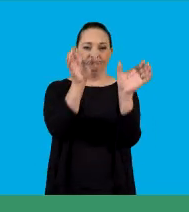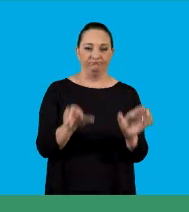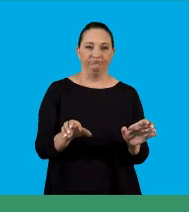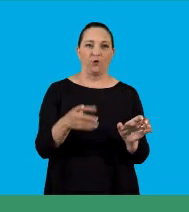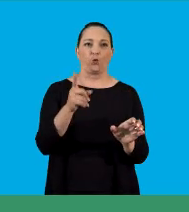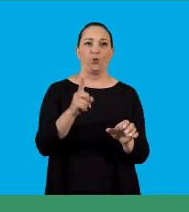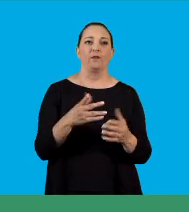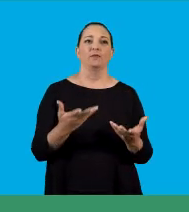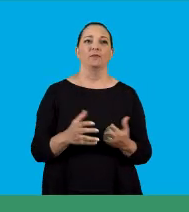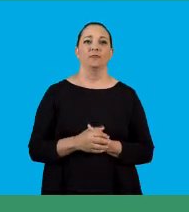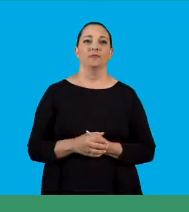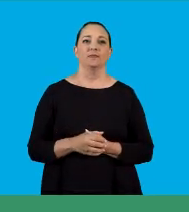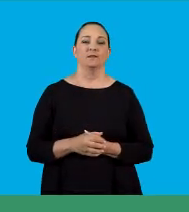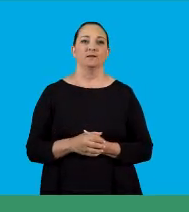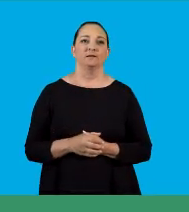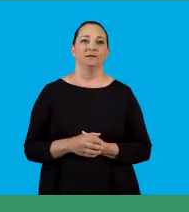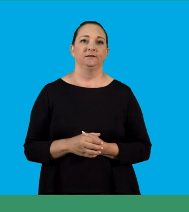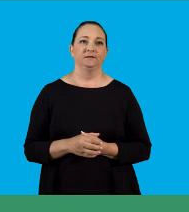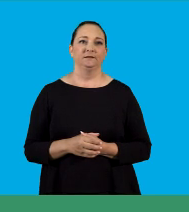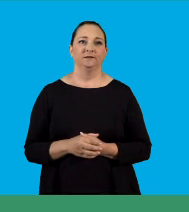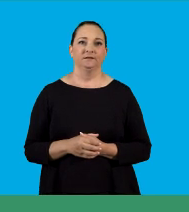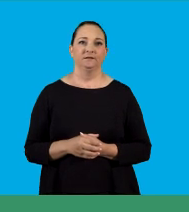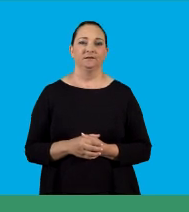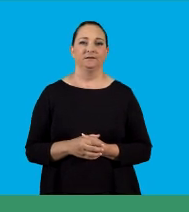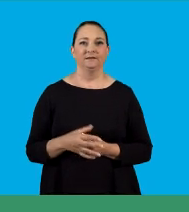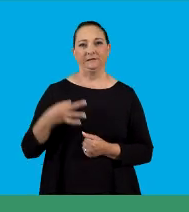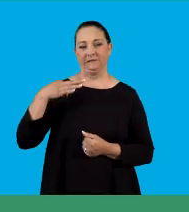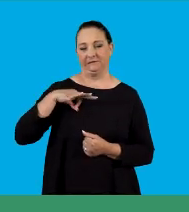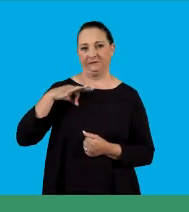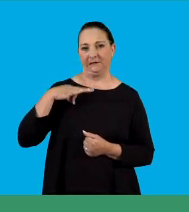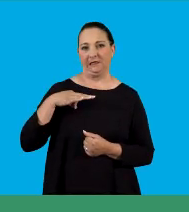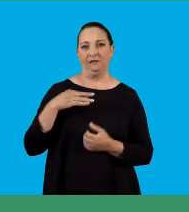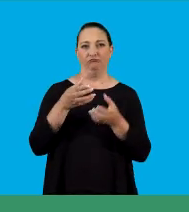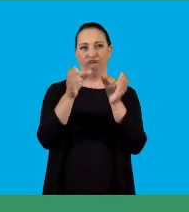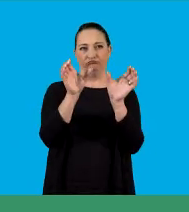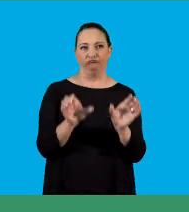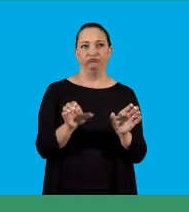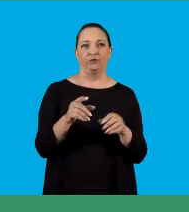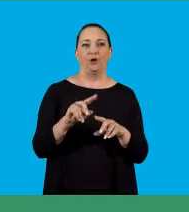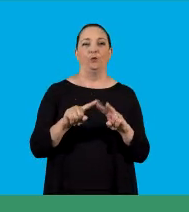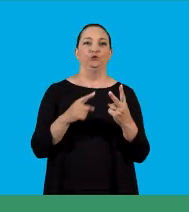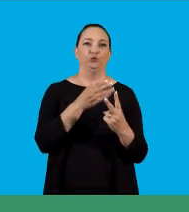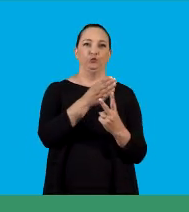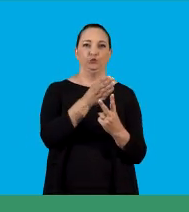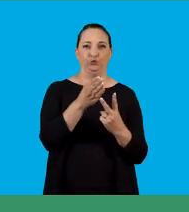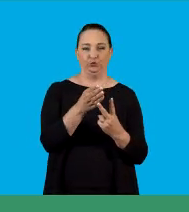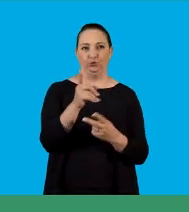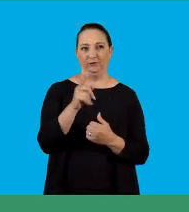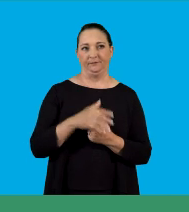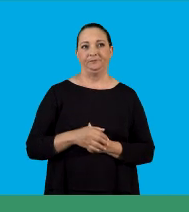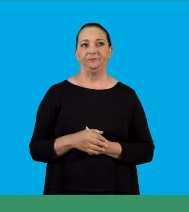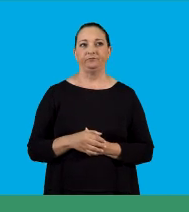the, right, this is just a picture of the salary determination methods. There are only 2.